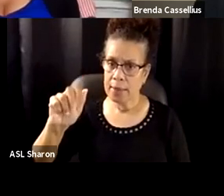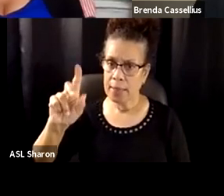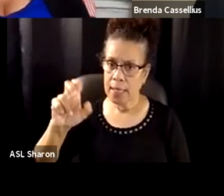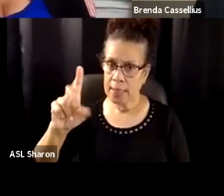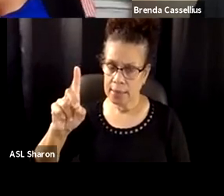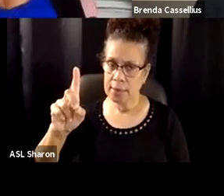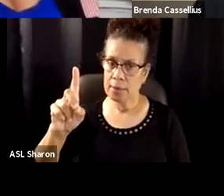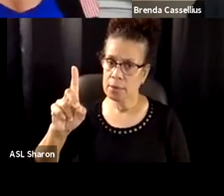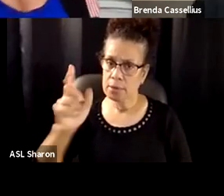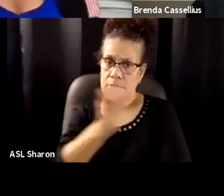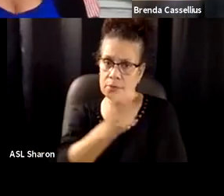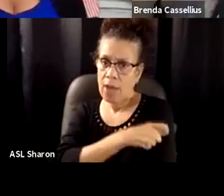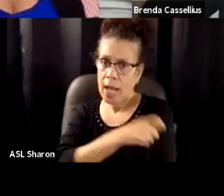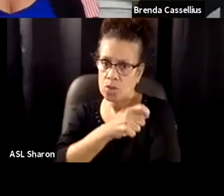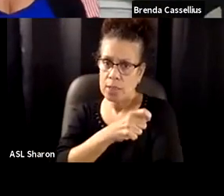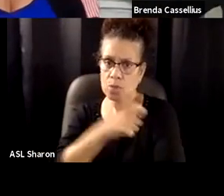risks